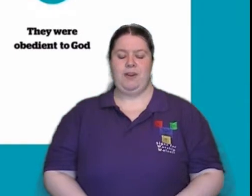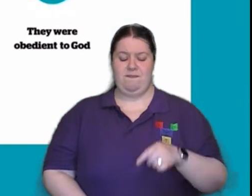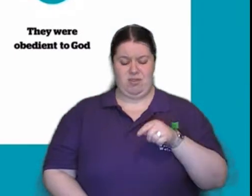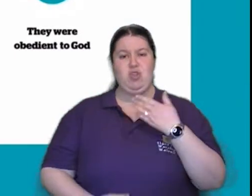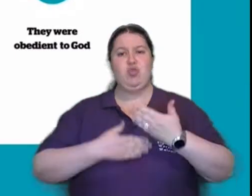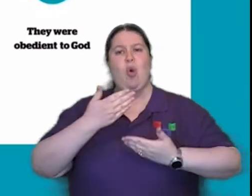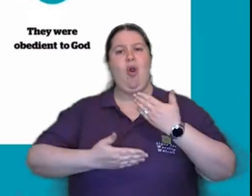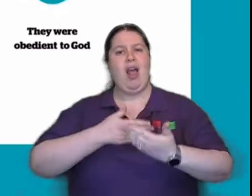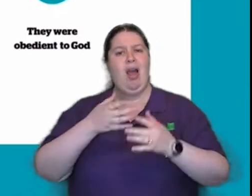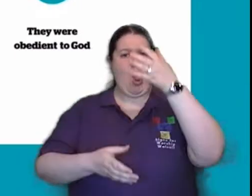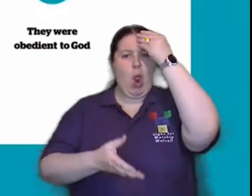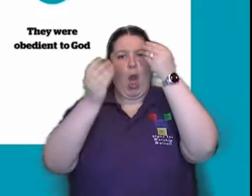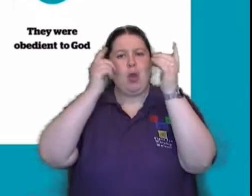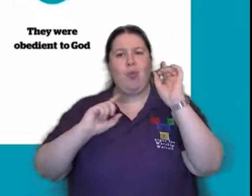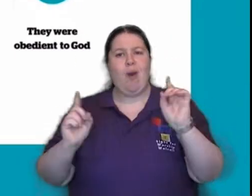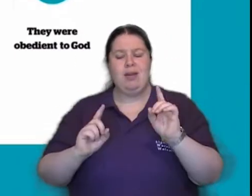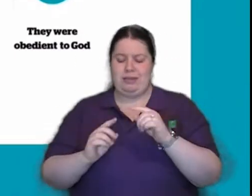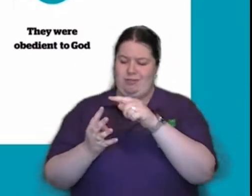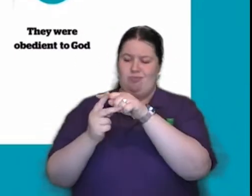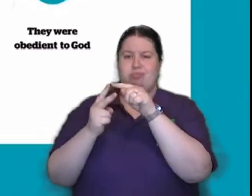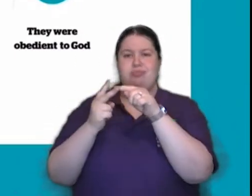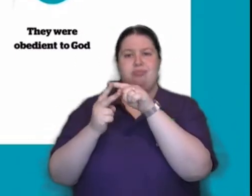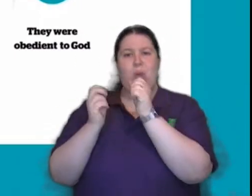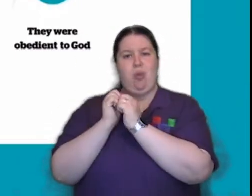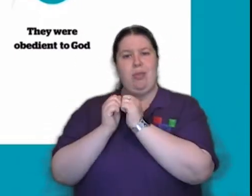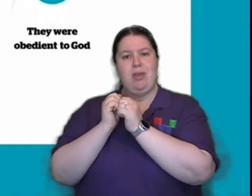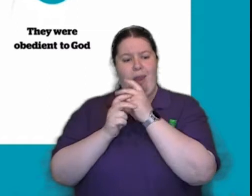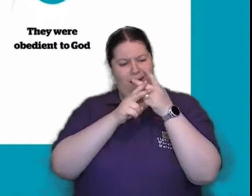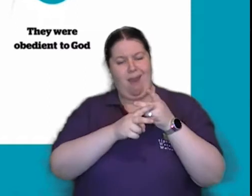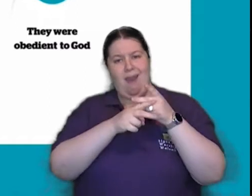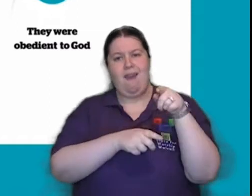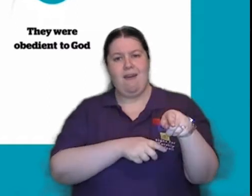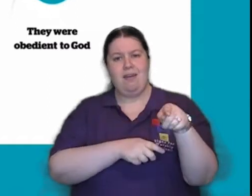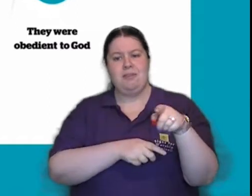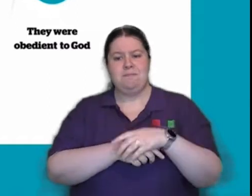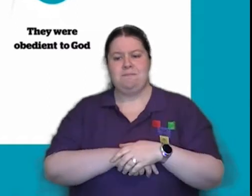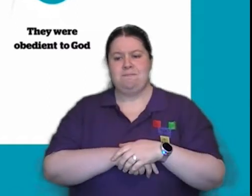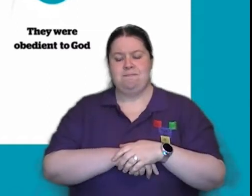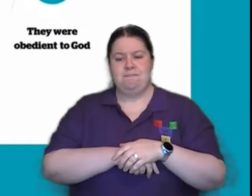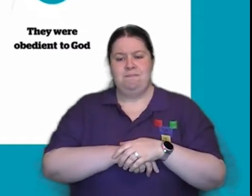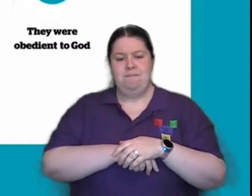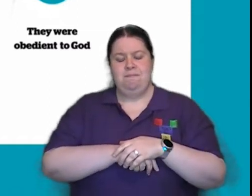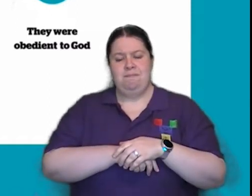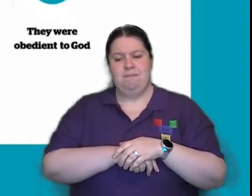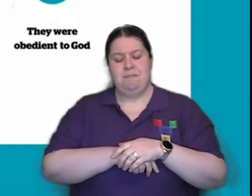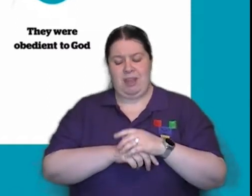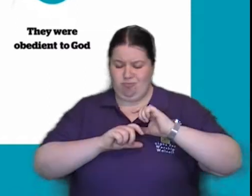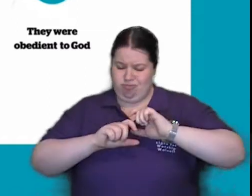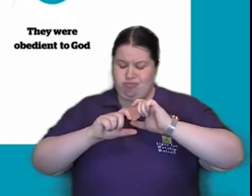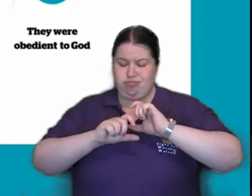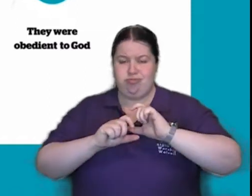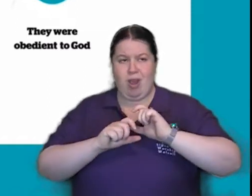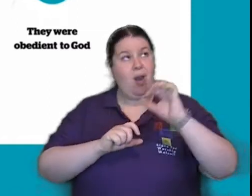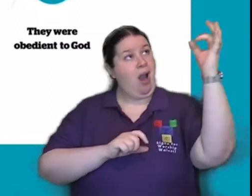From this story, we learn that Moses and Aaron cared for the Israelites. They continued to do as God has asked